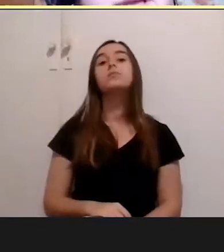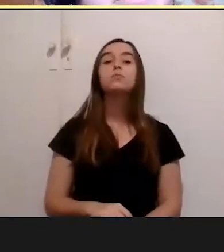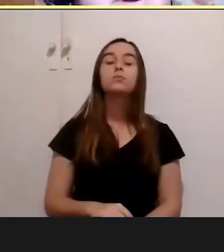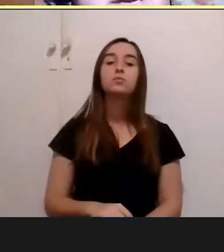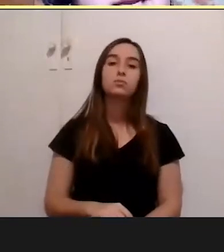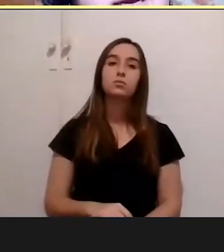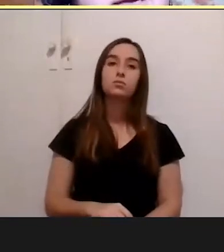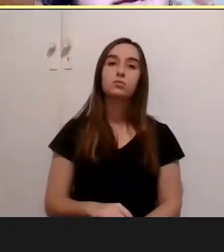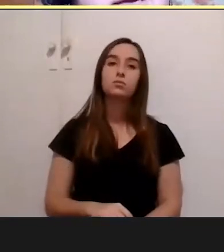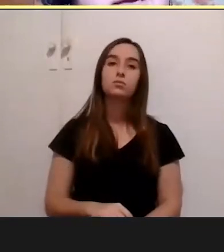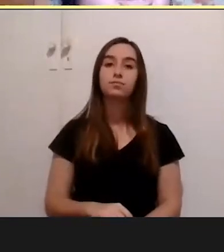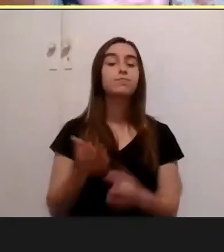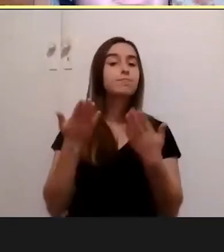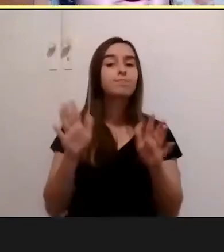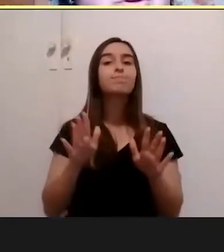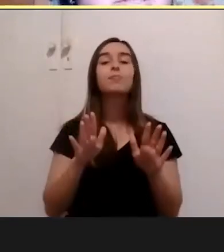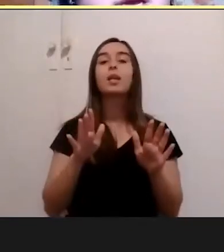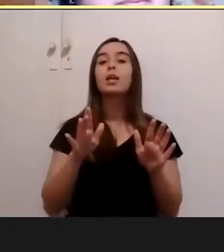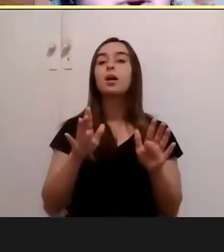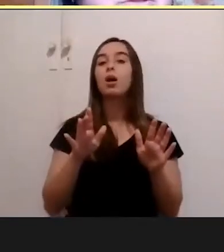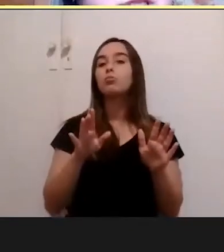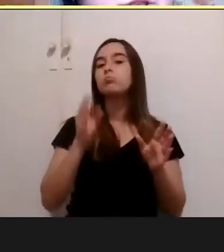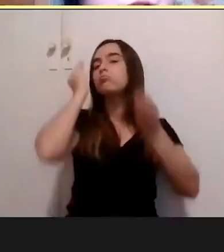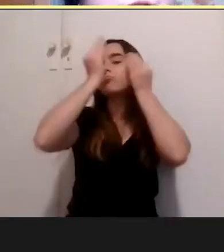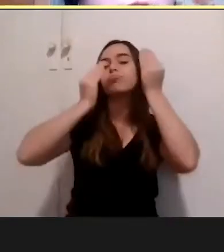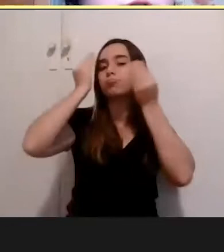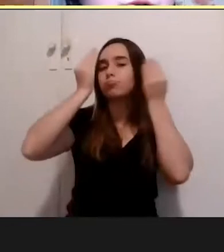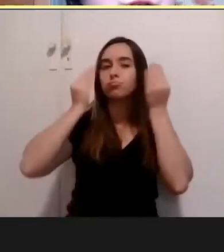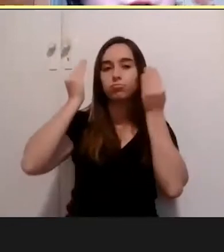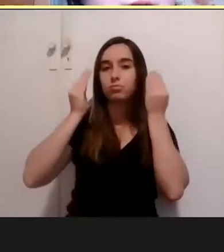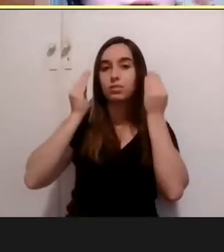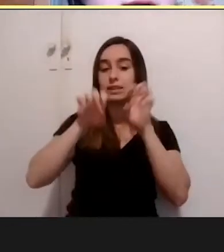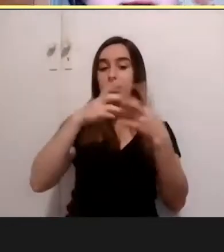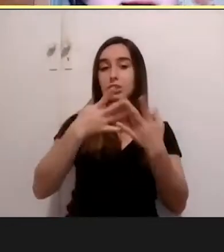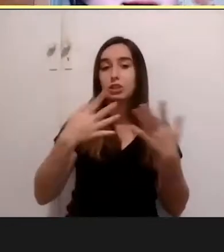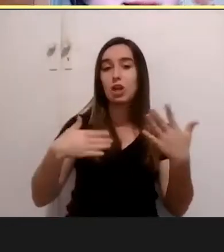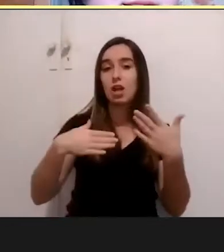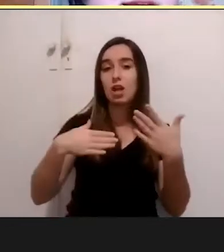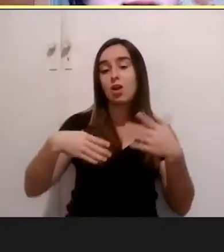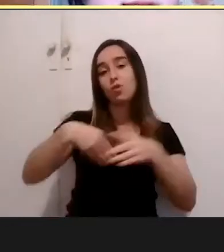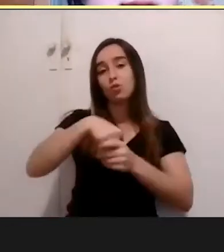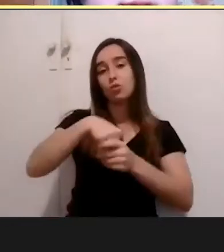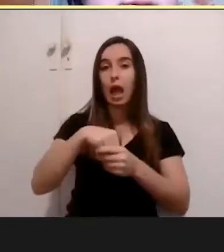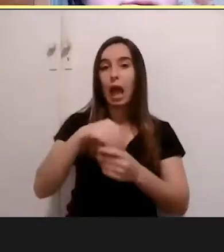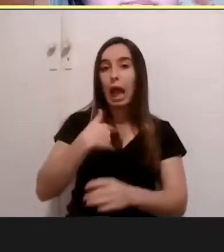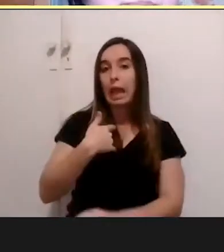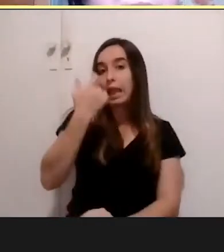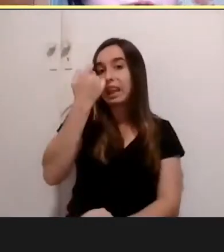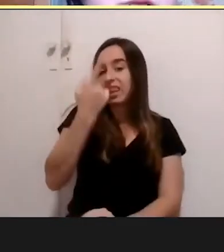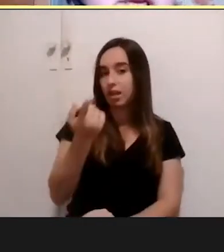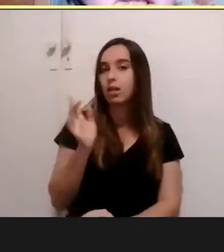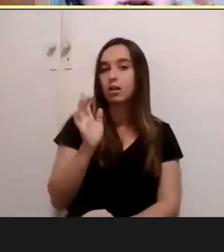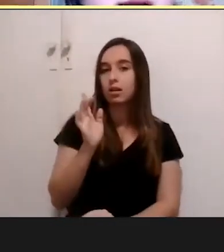And finally, some general thoughts about the digital inclusion. I think that people